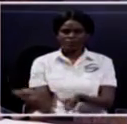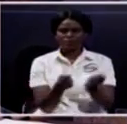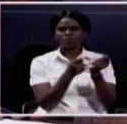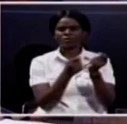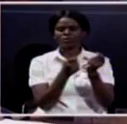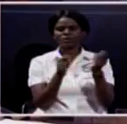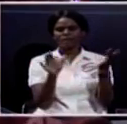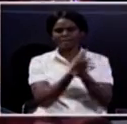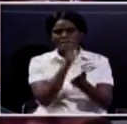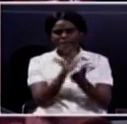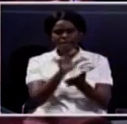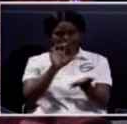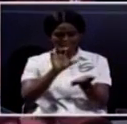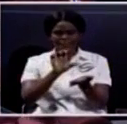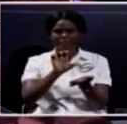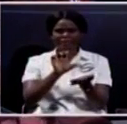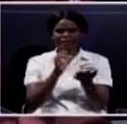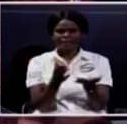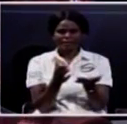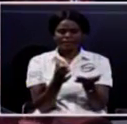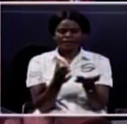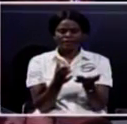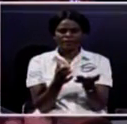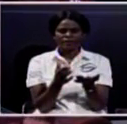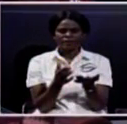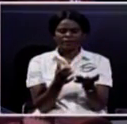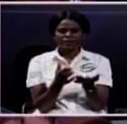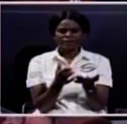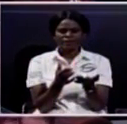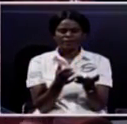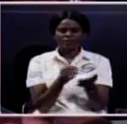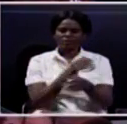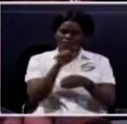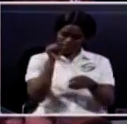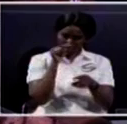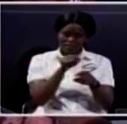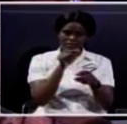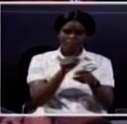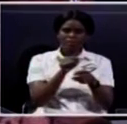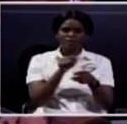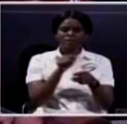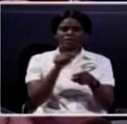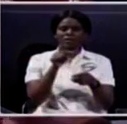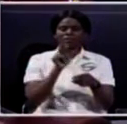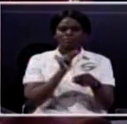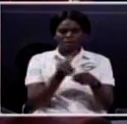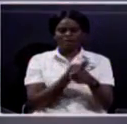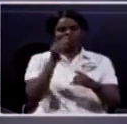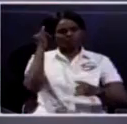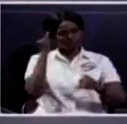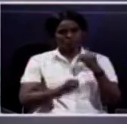of paper? This is the practice. Cobra. This is the practice that we want to put to an